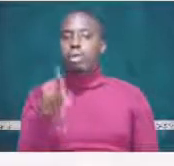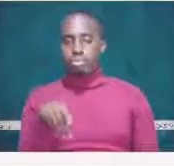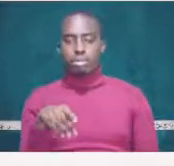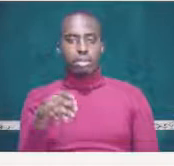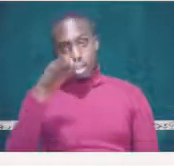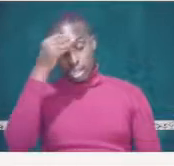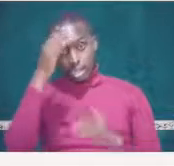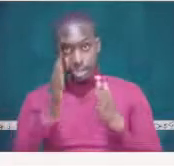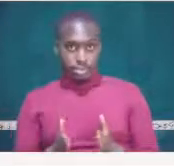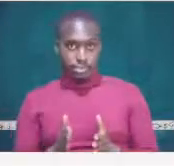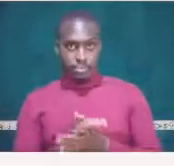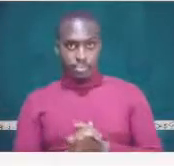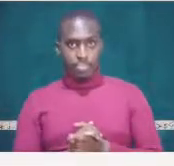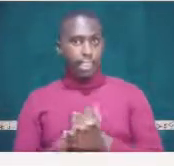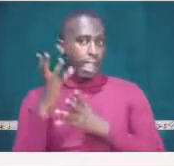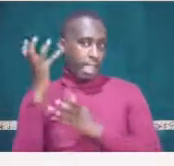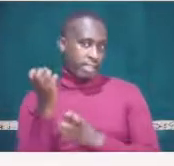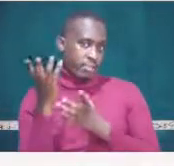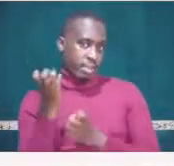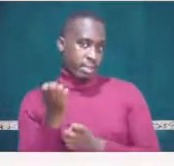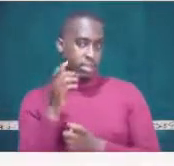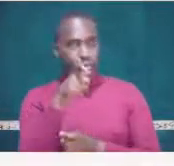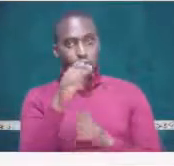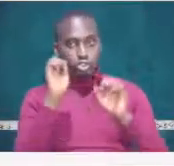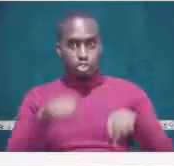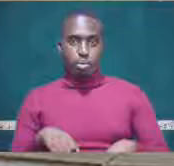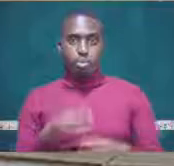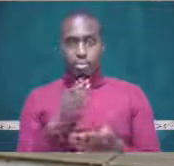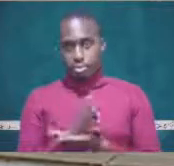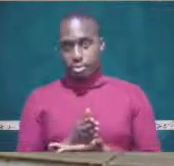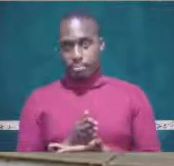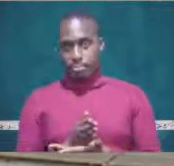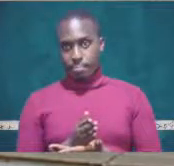Learners, I expect you can be able to